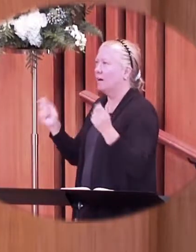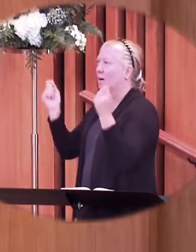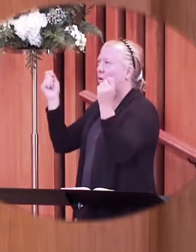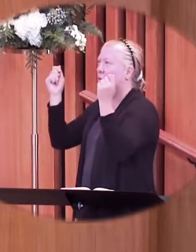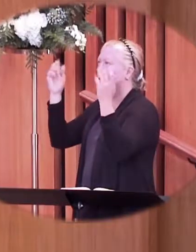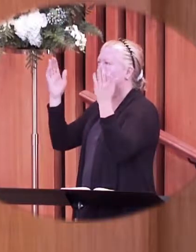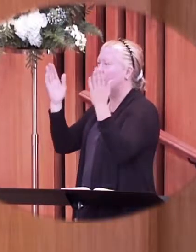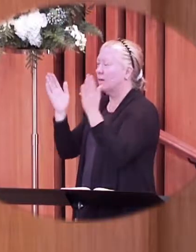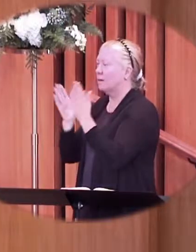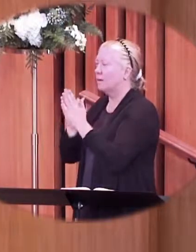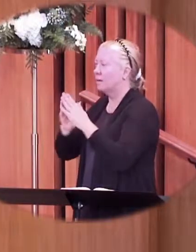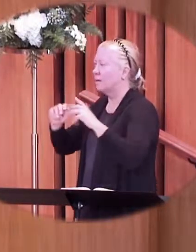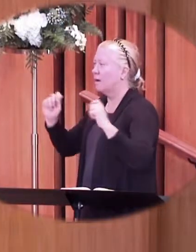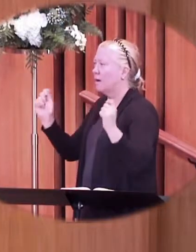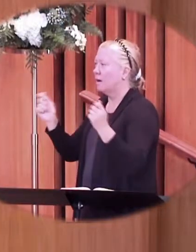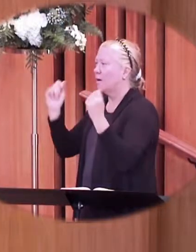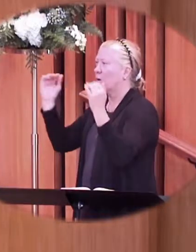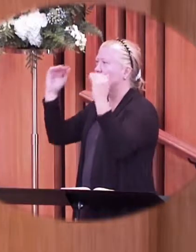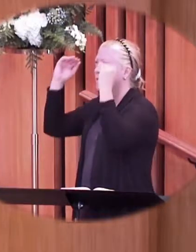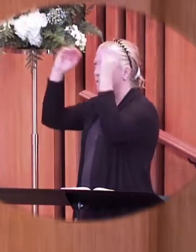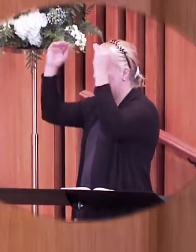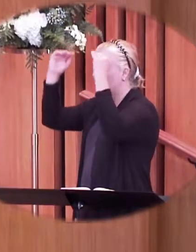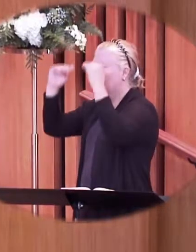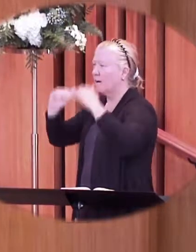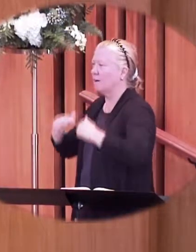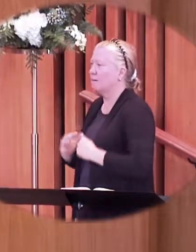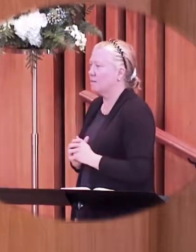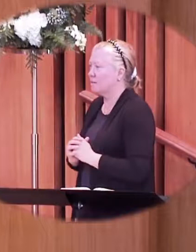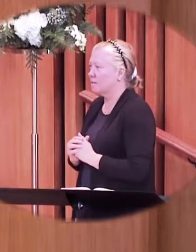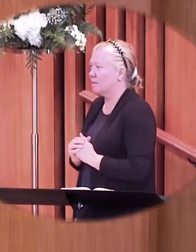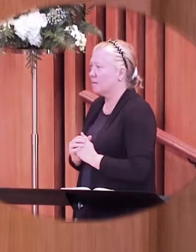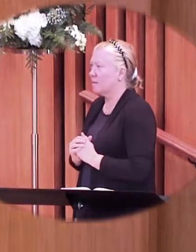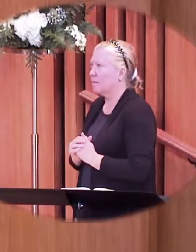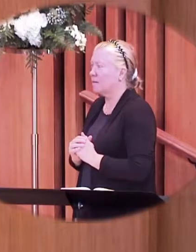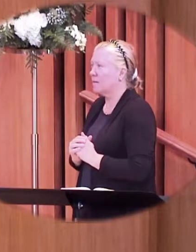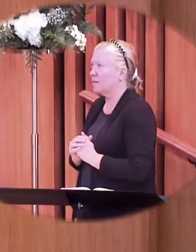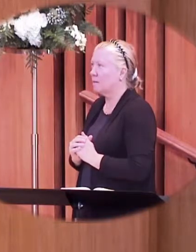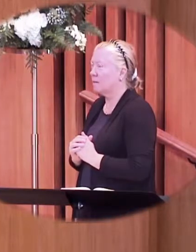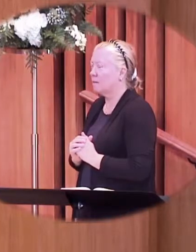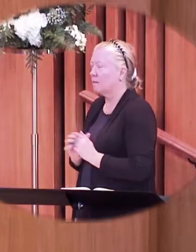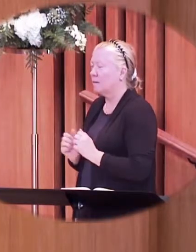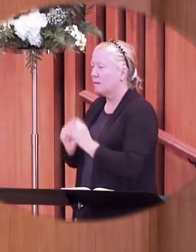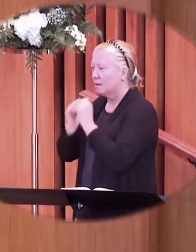Hosanna, Hosanna, Hosanna in the